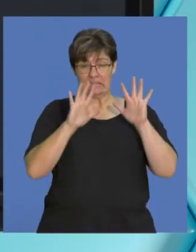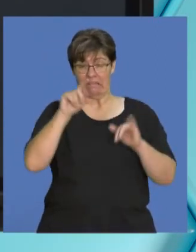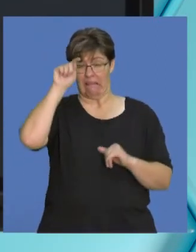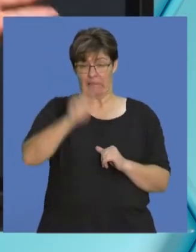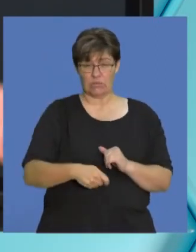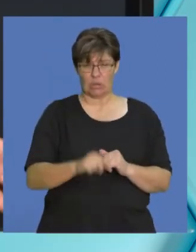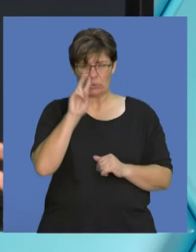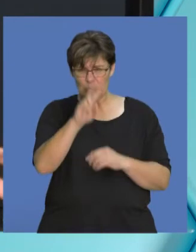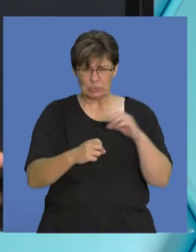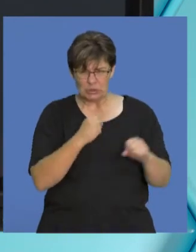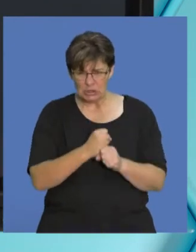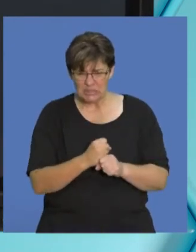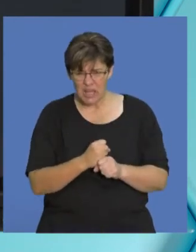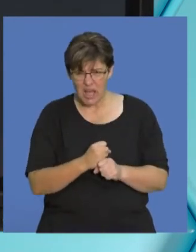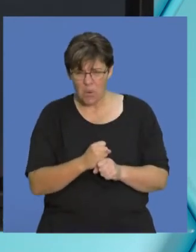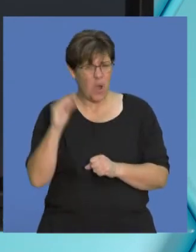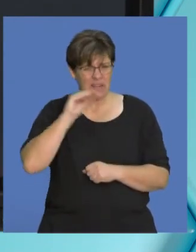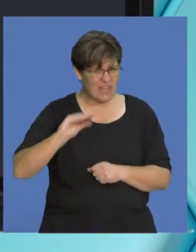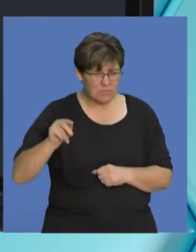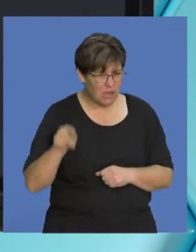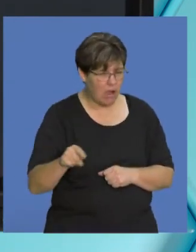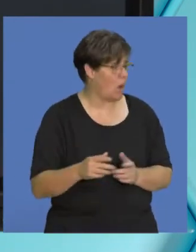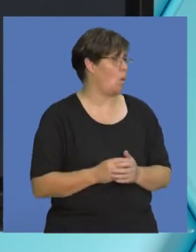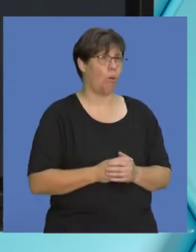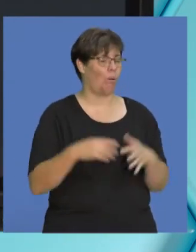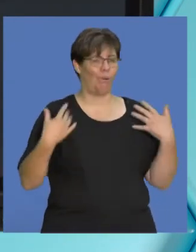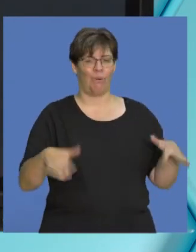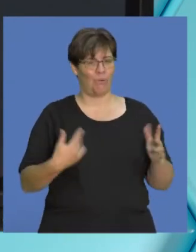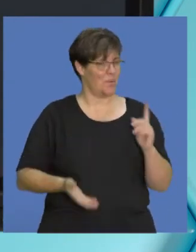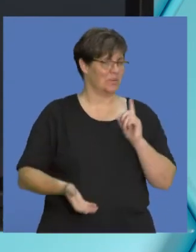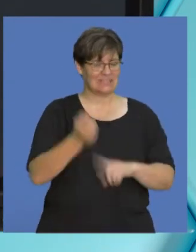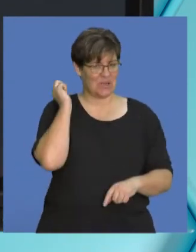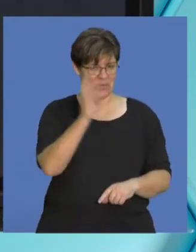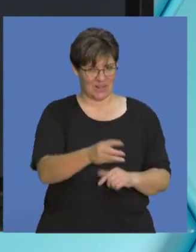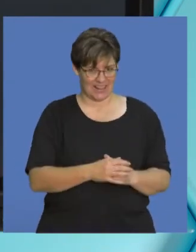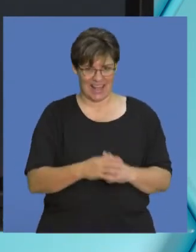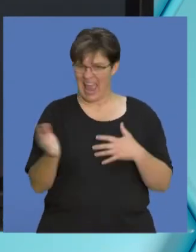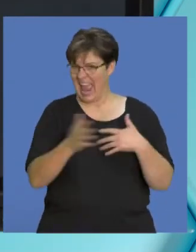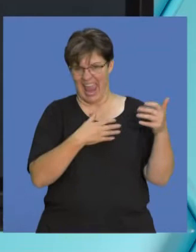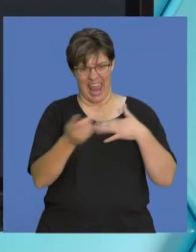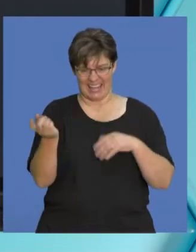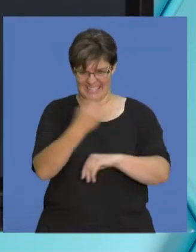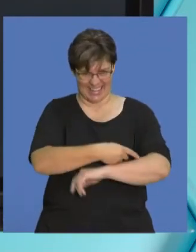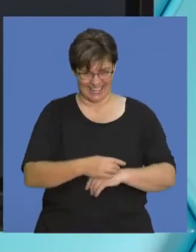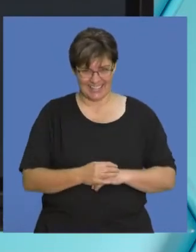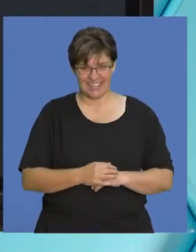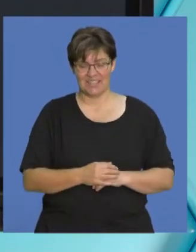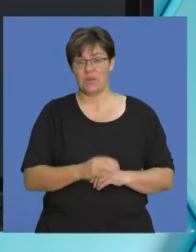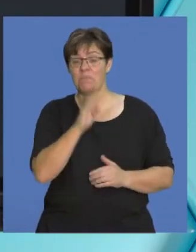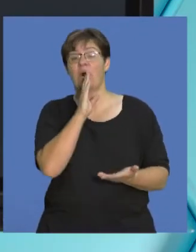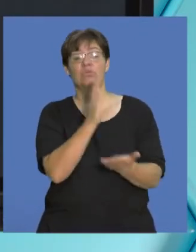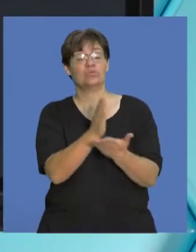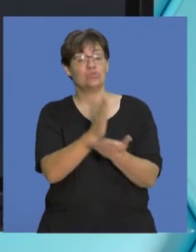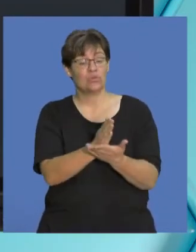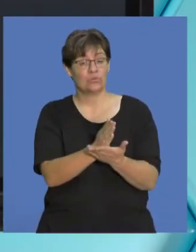10,000 within 2 years on my investment. Really, I would take that up any time. So make sure that